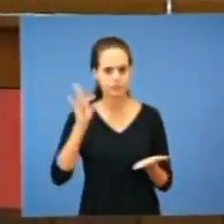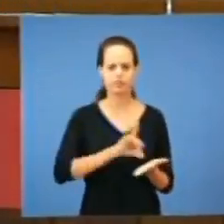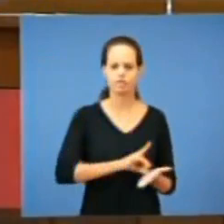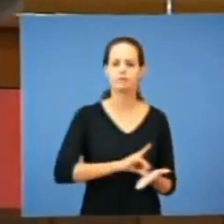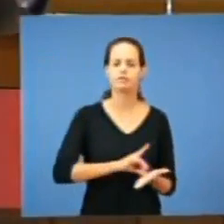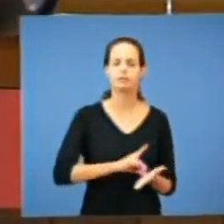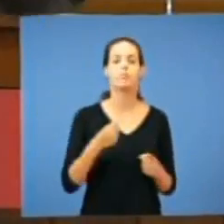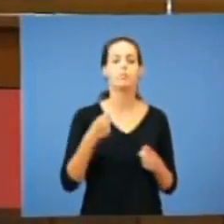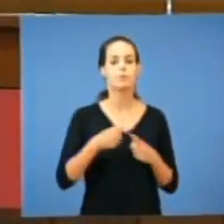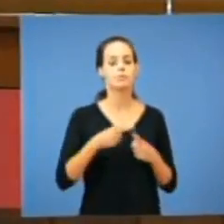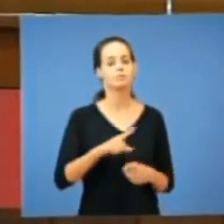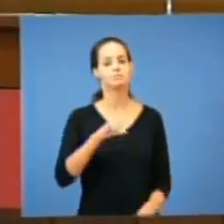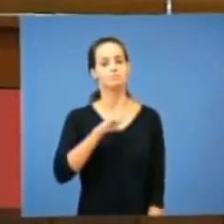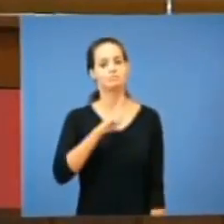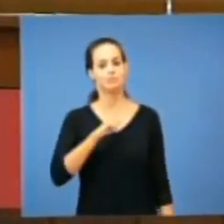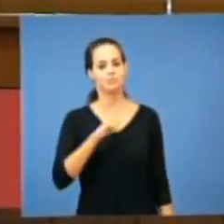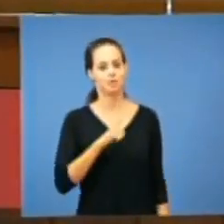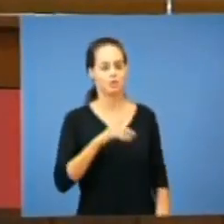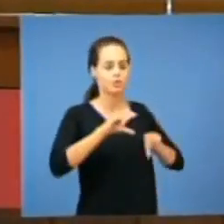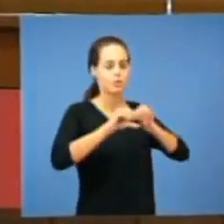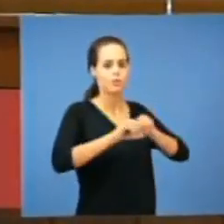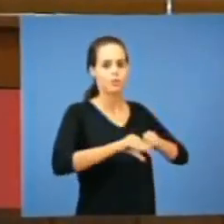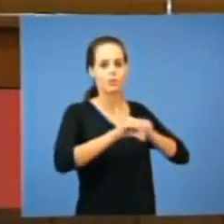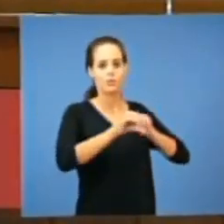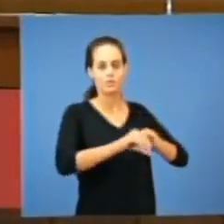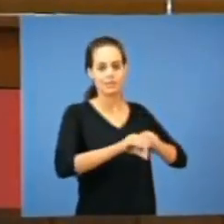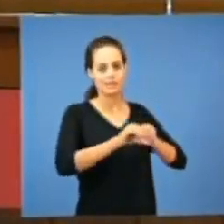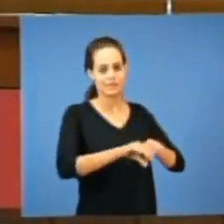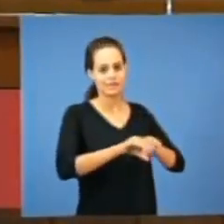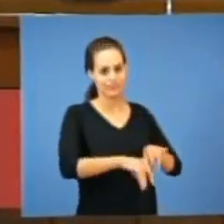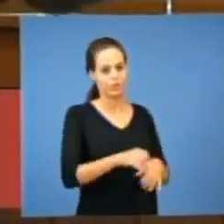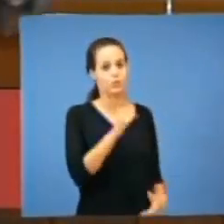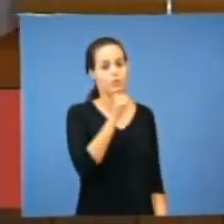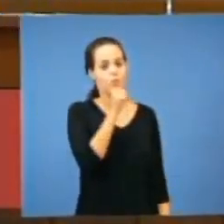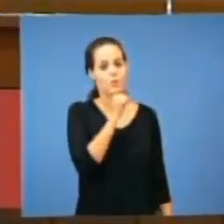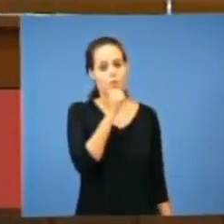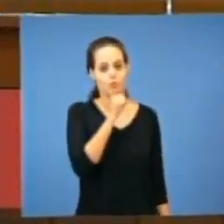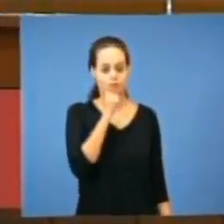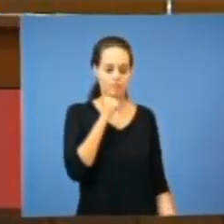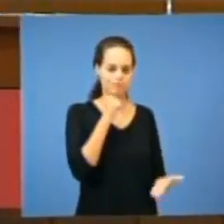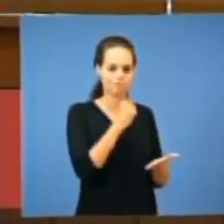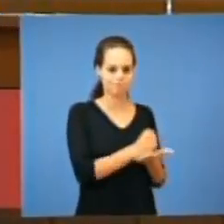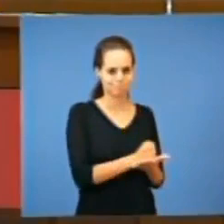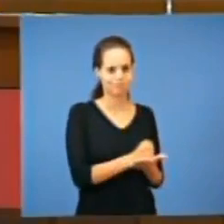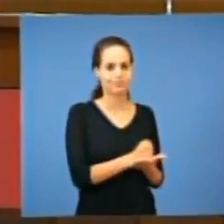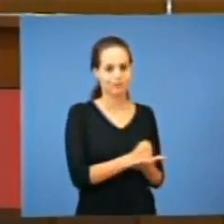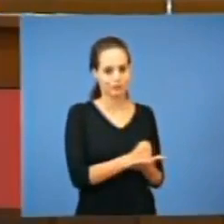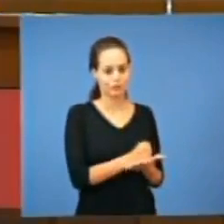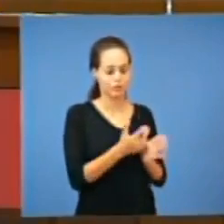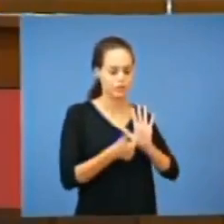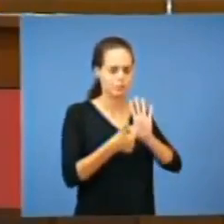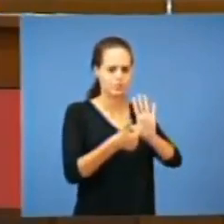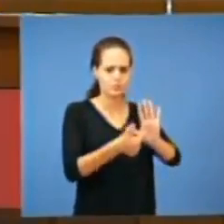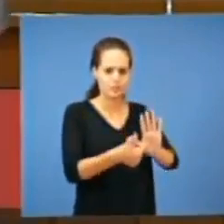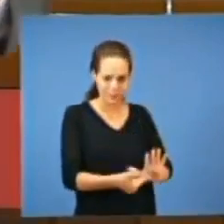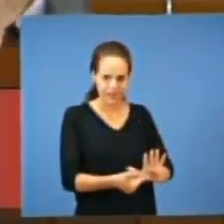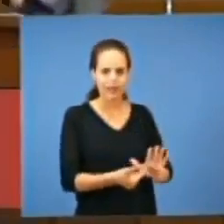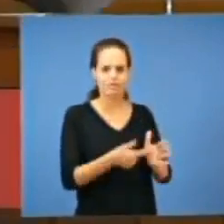Because why? Because existed a teaching on the Old Testament that spoke about the